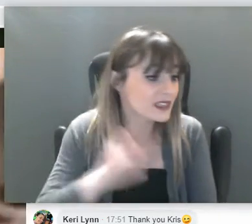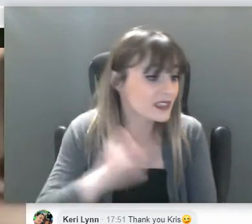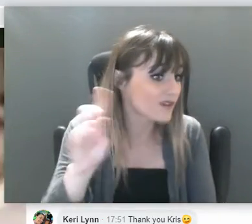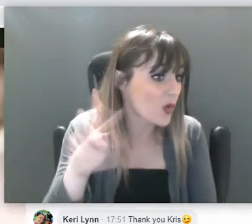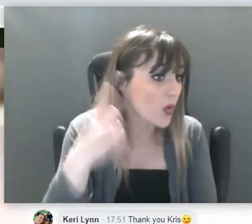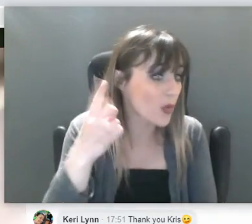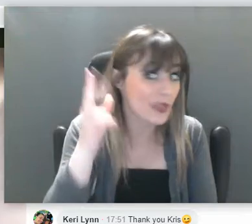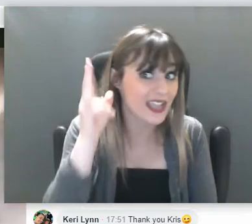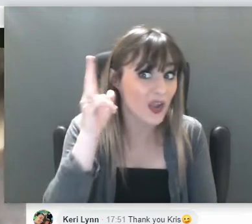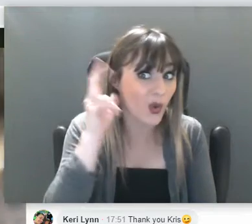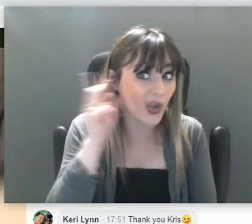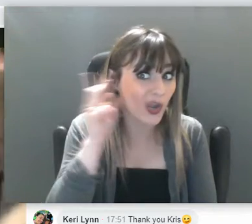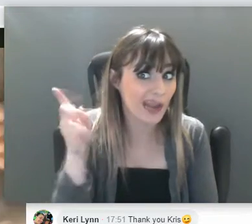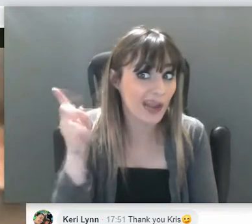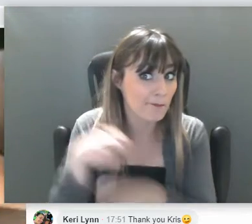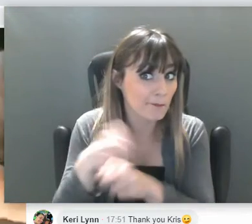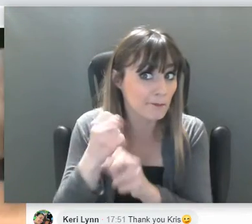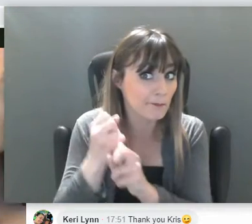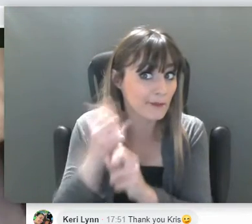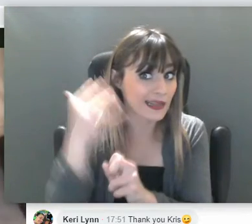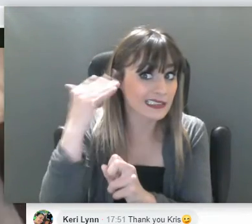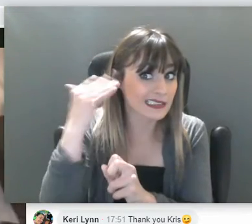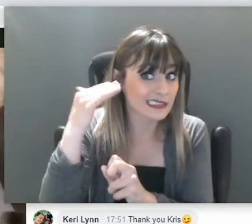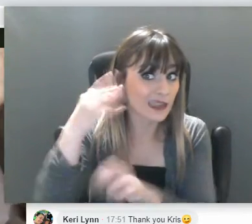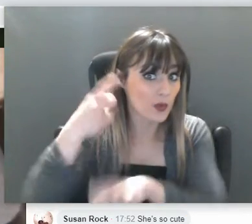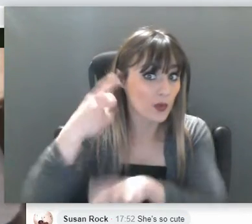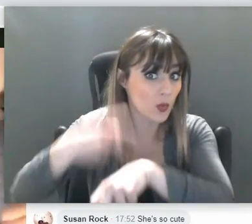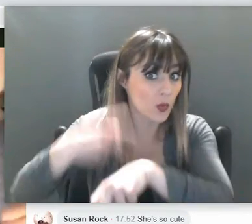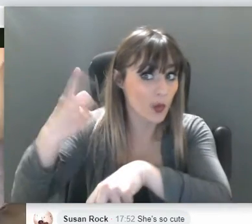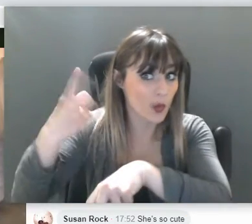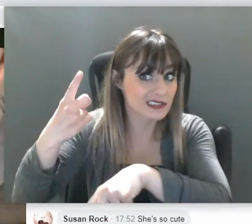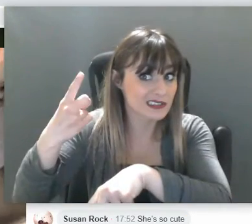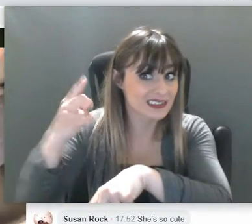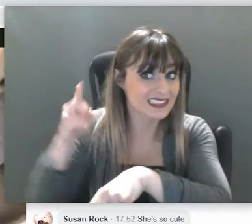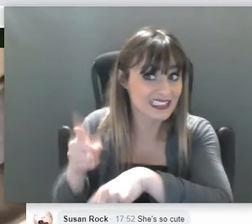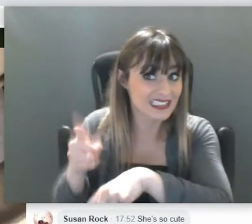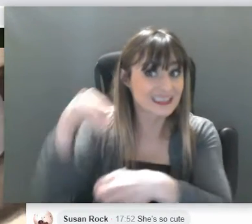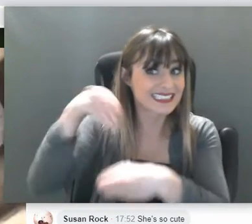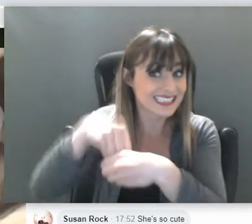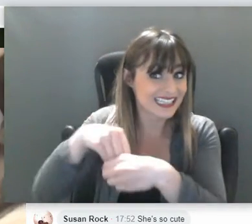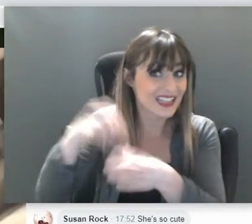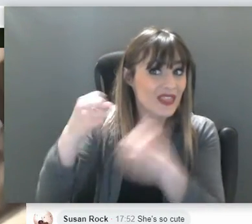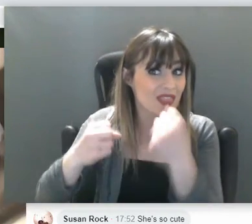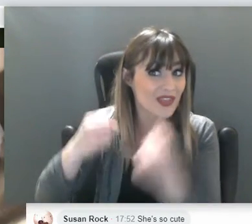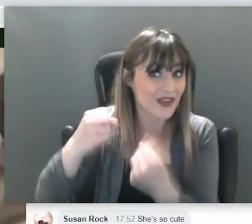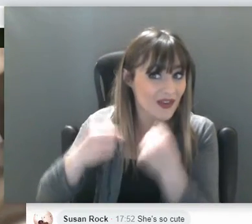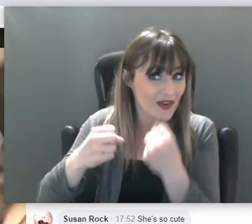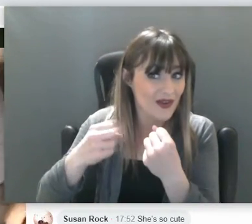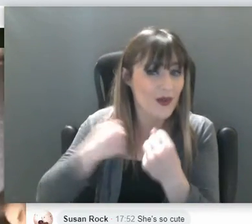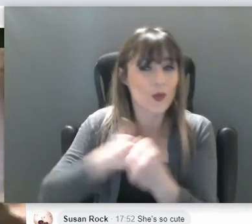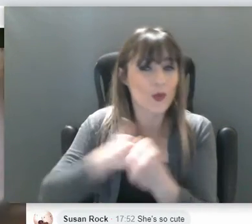One time, and it was when he was in the car with me. We were actually coming back from the news